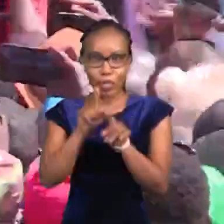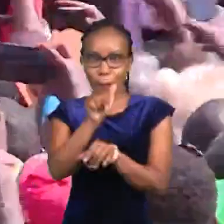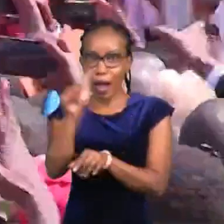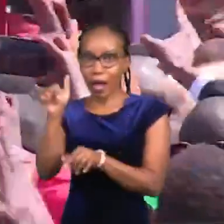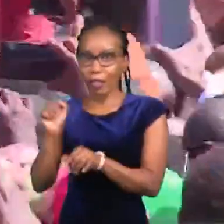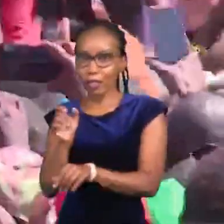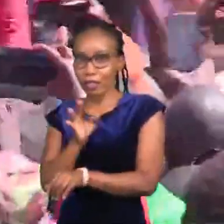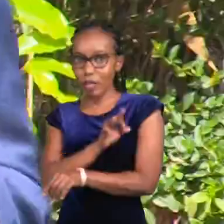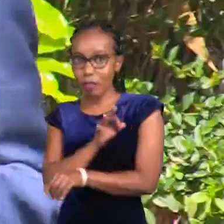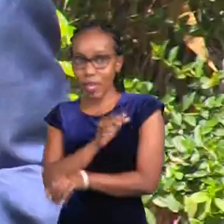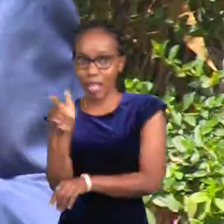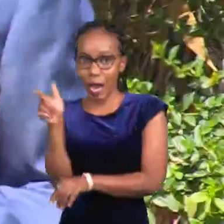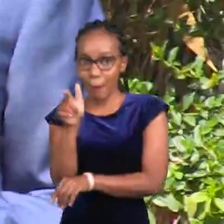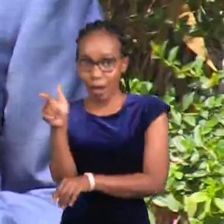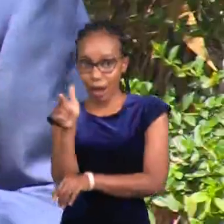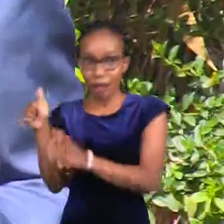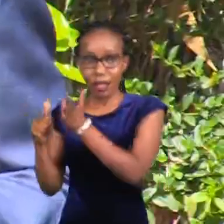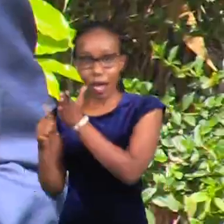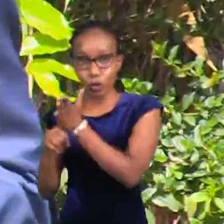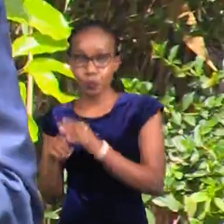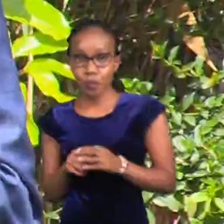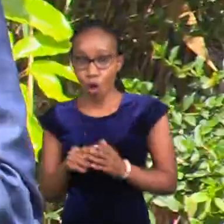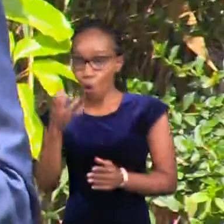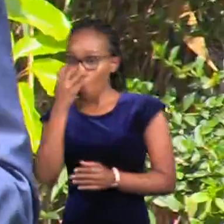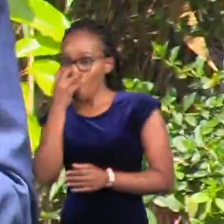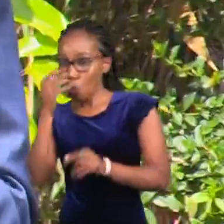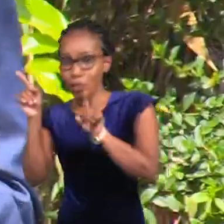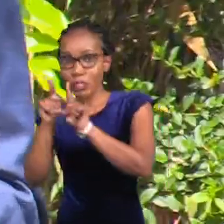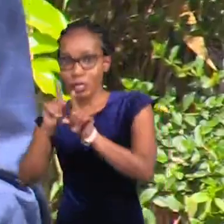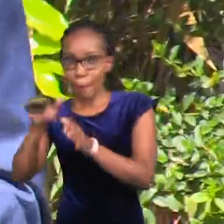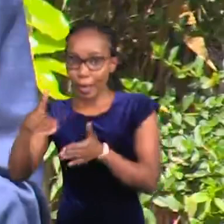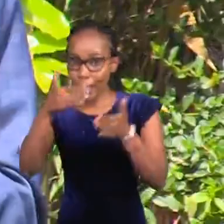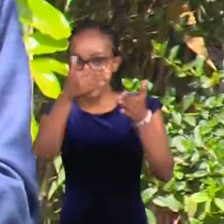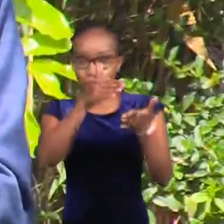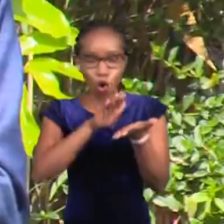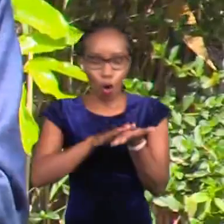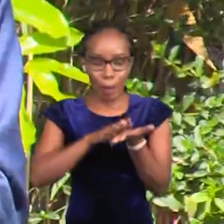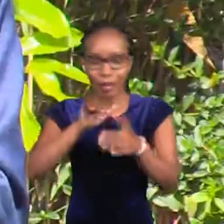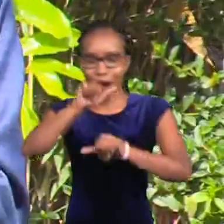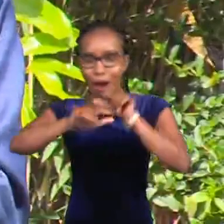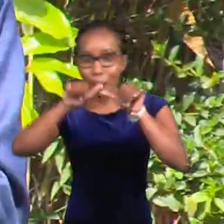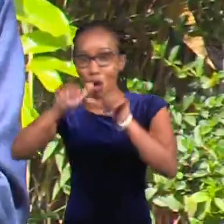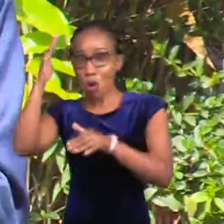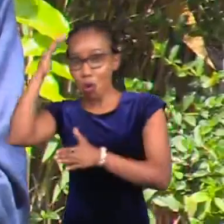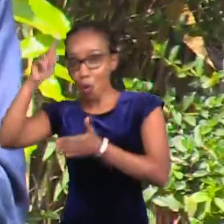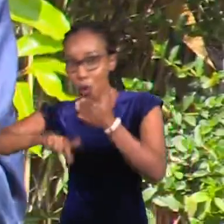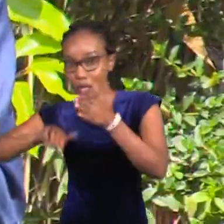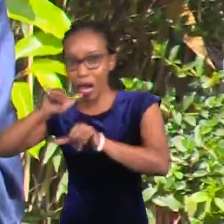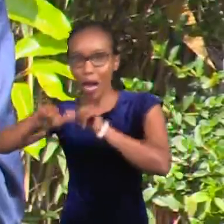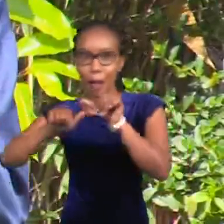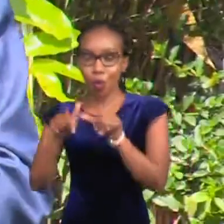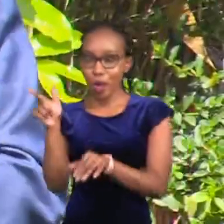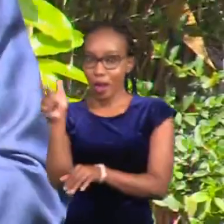suicide camera scandal. DP Ruto should be ready to also give a statement on what he knows about the recent camera